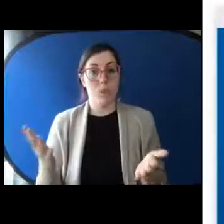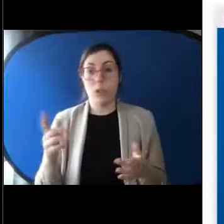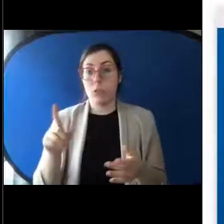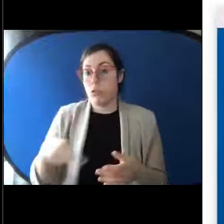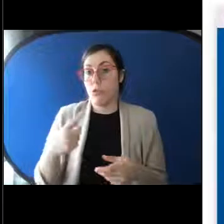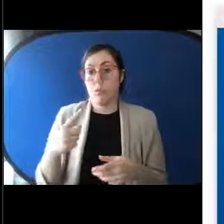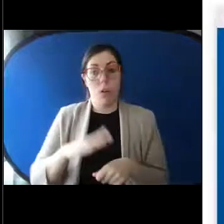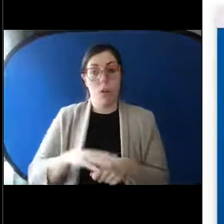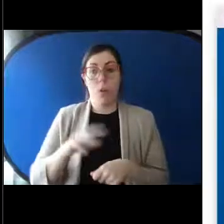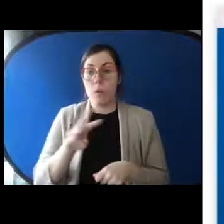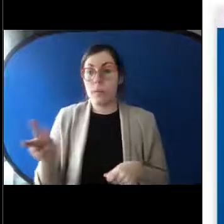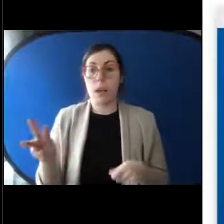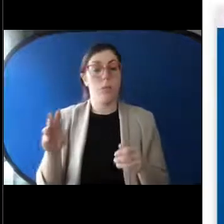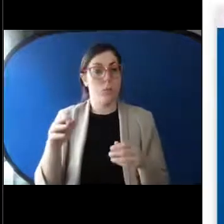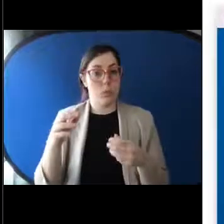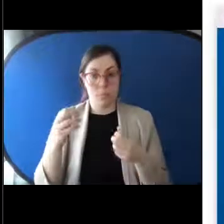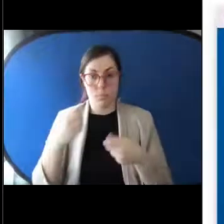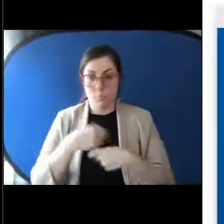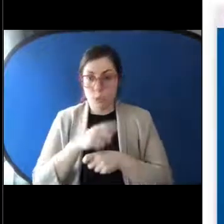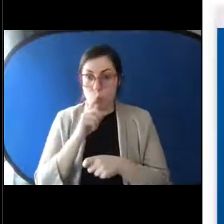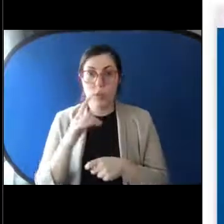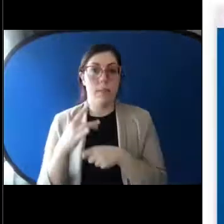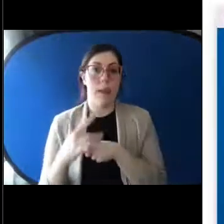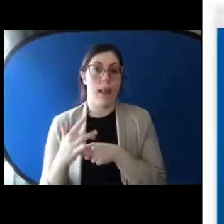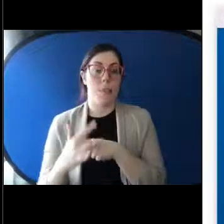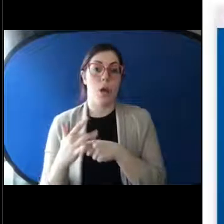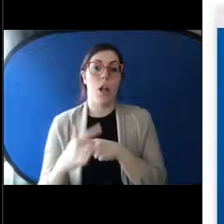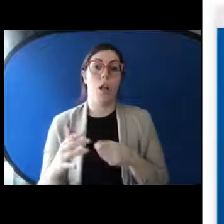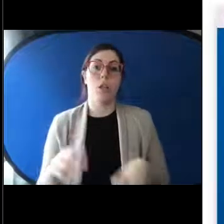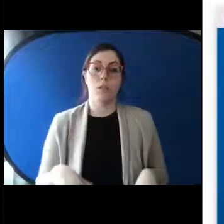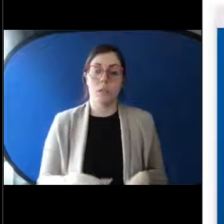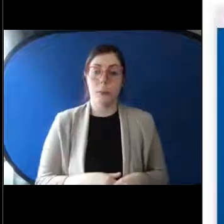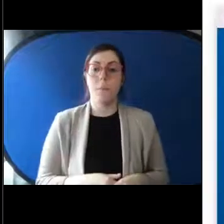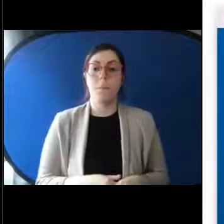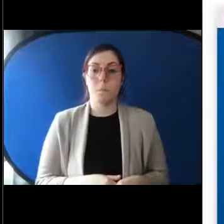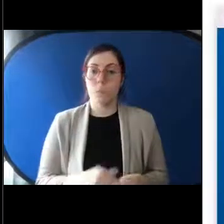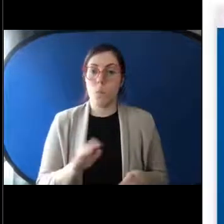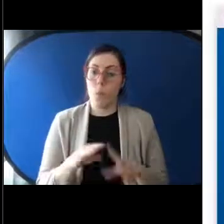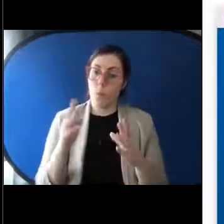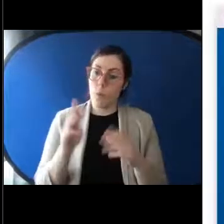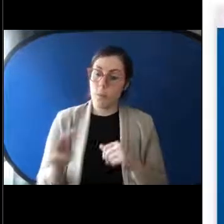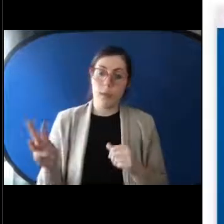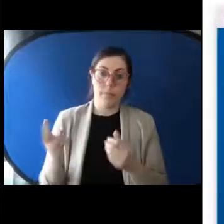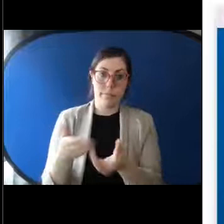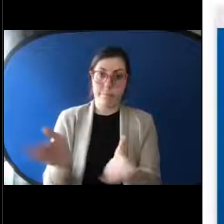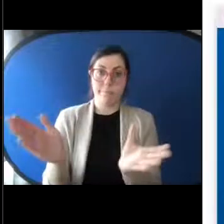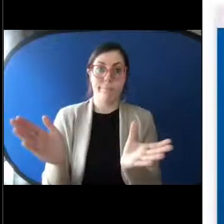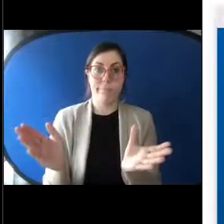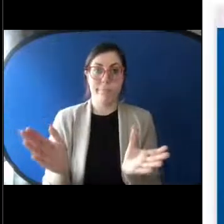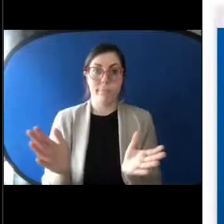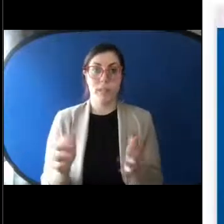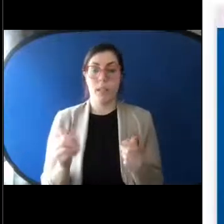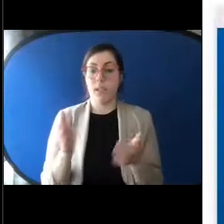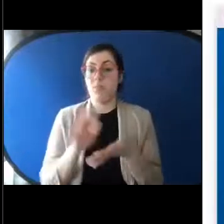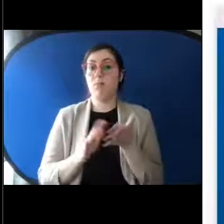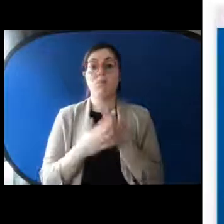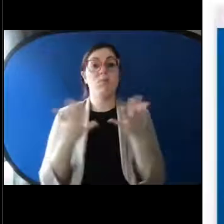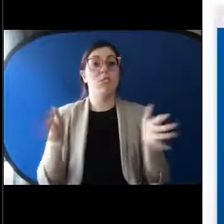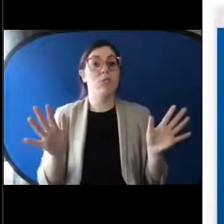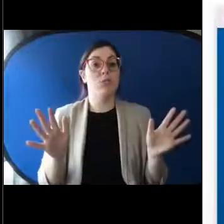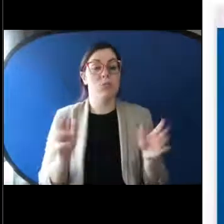website. And being good academics, we made the best available data we could, put it up on our website, and then dusted our hands and walked away.